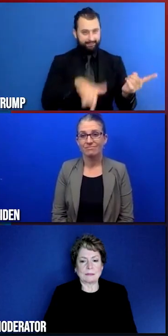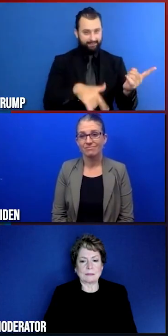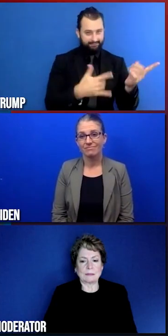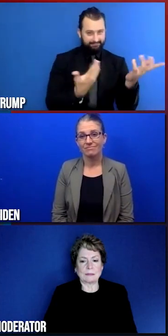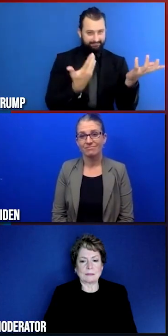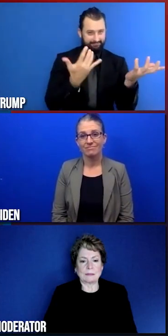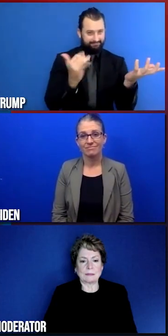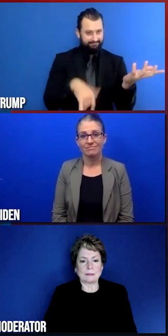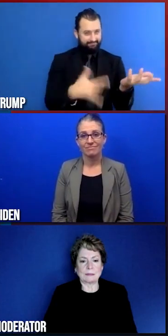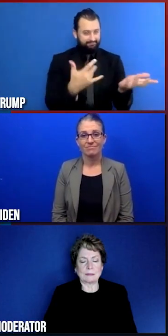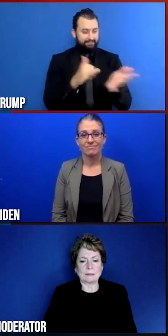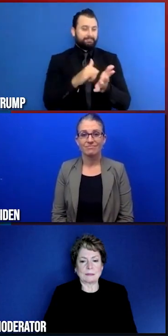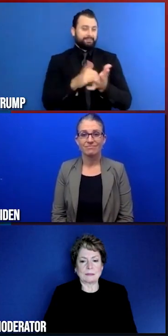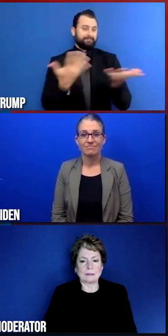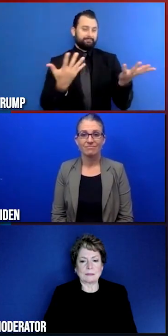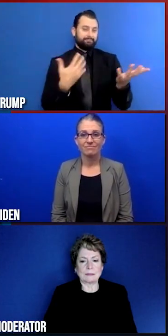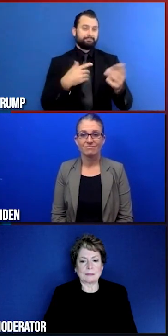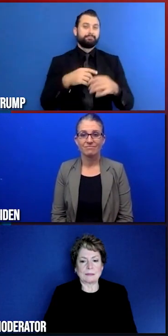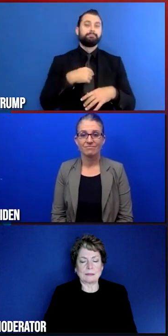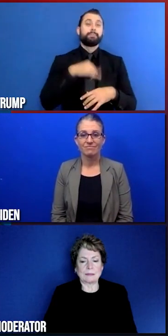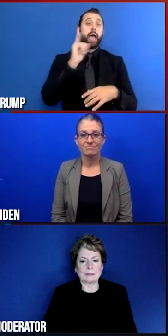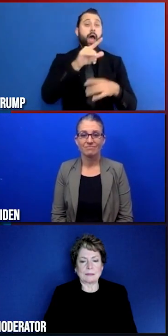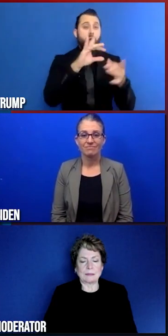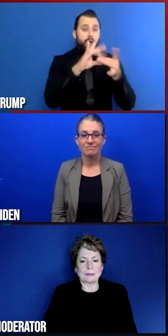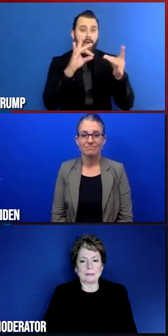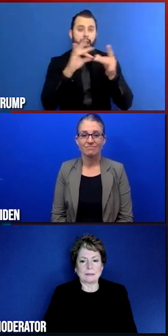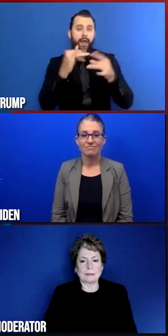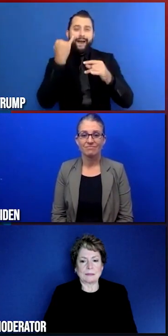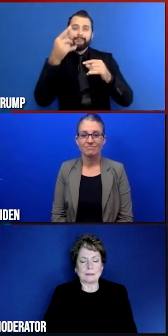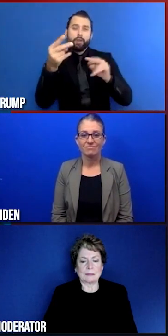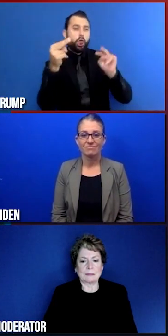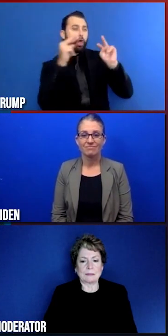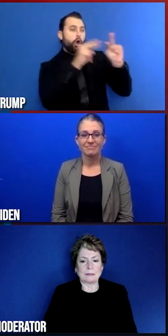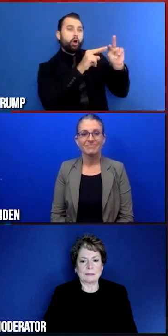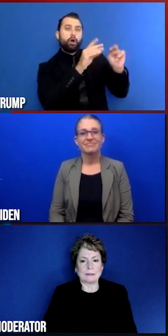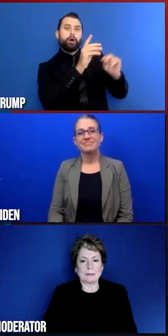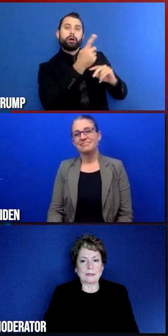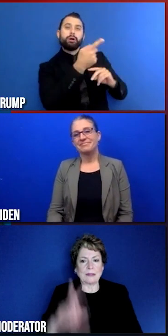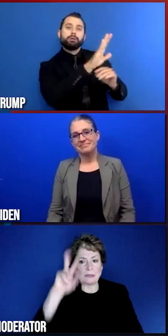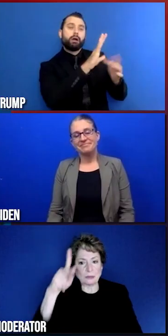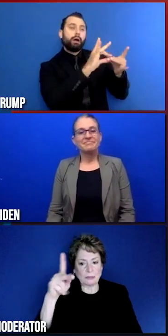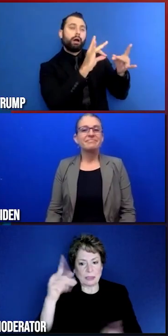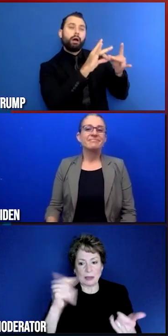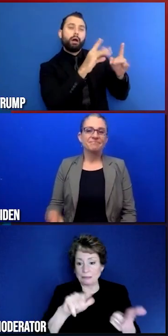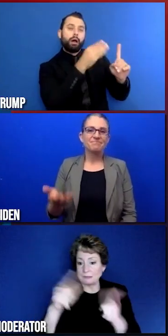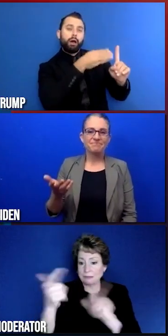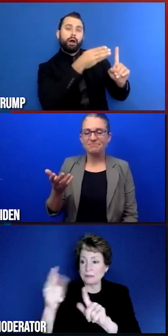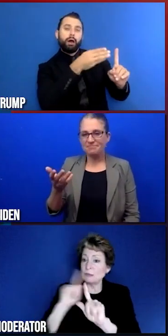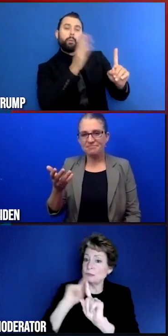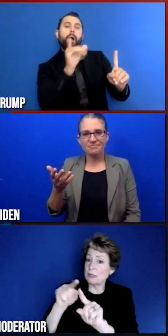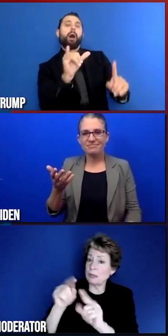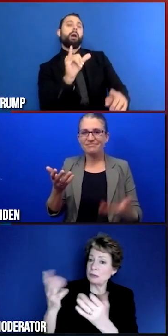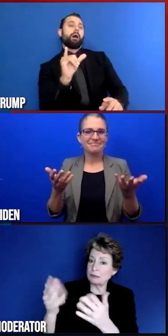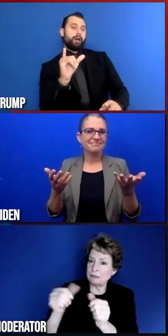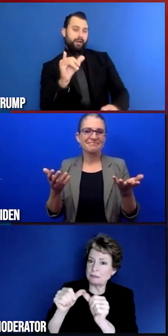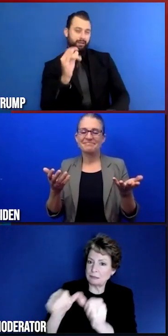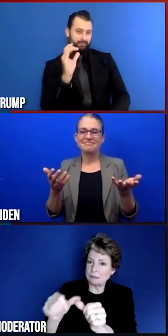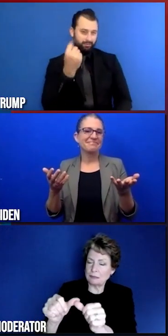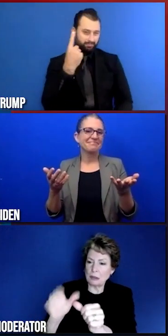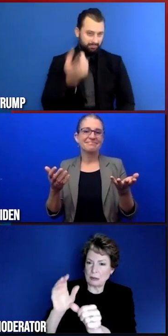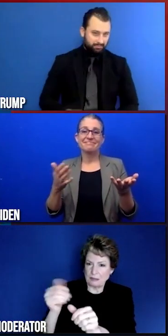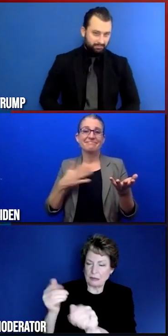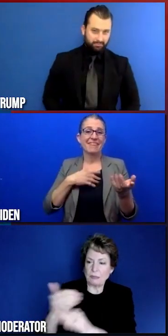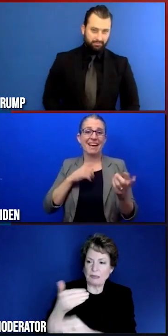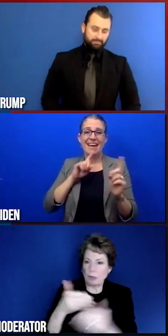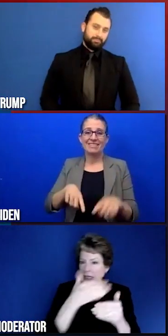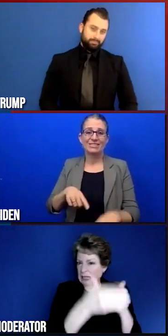mistakes. He happens to be a good person. Vice President Biden, your response quickly, and then we're going to move on to the next section. My response is that think about what the president